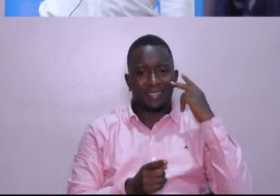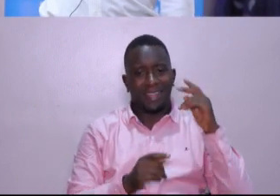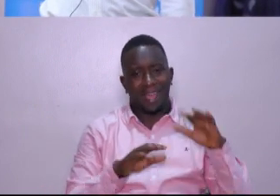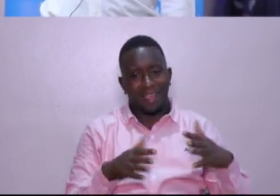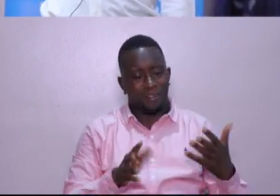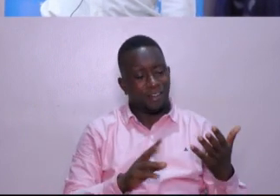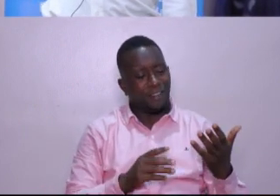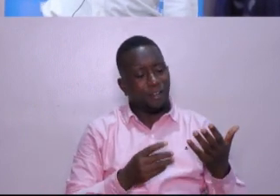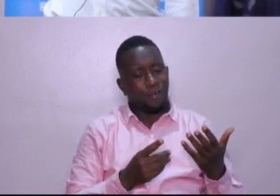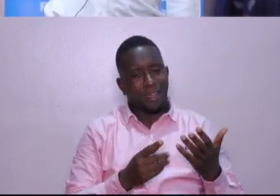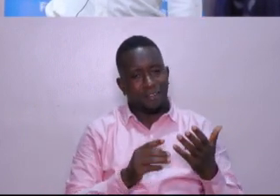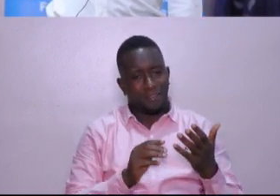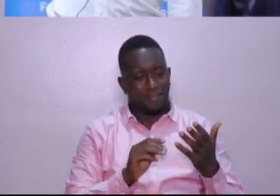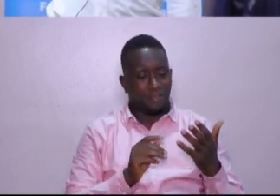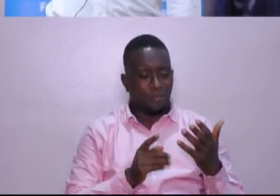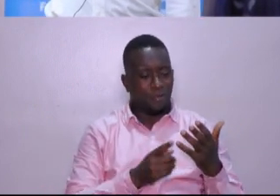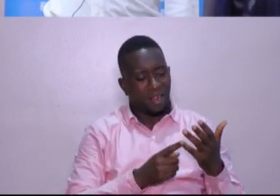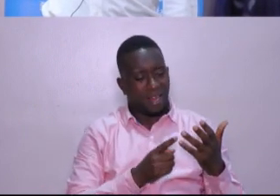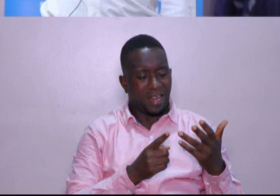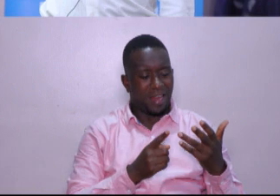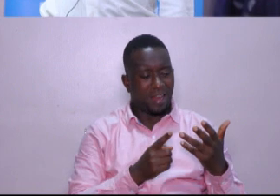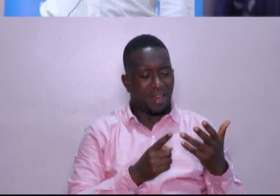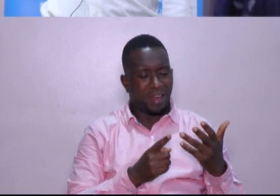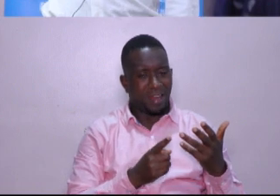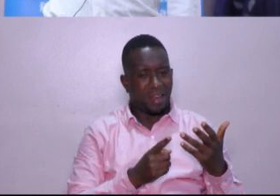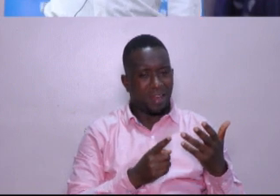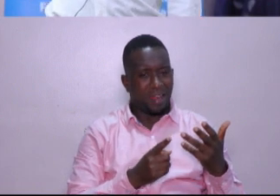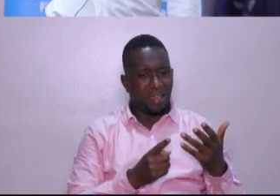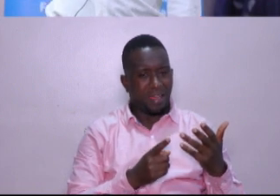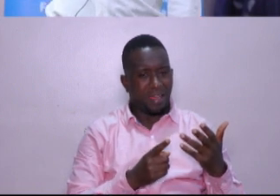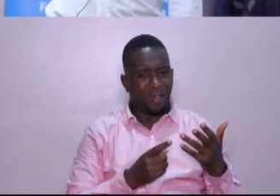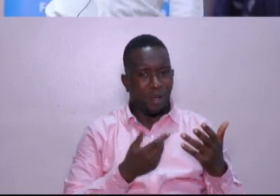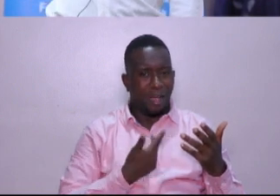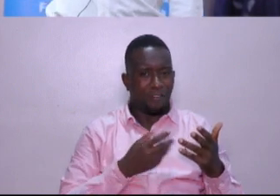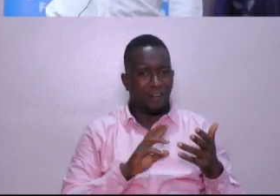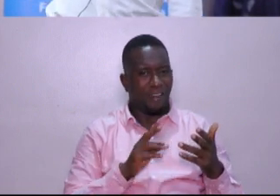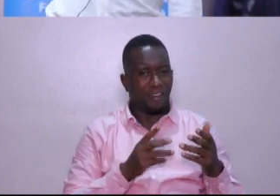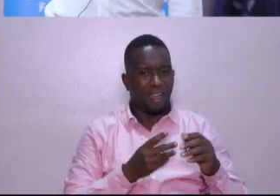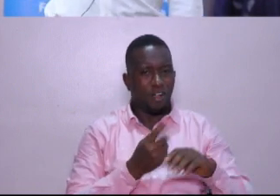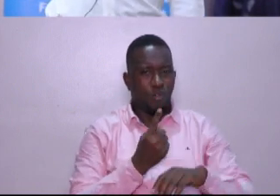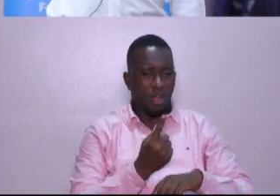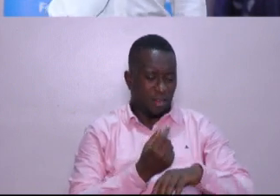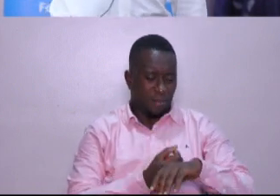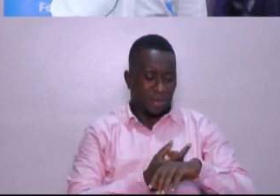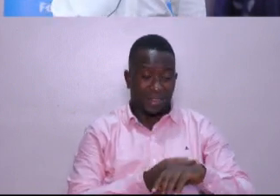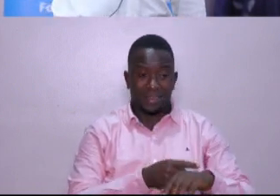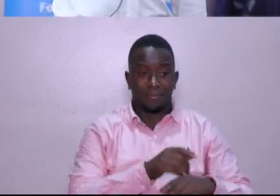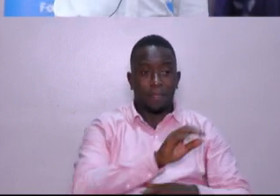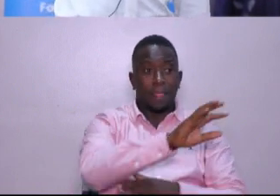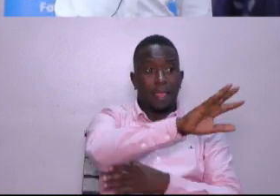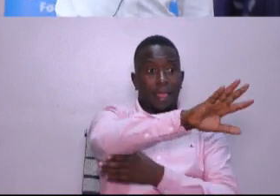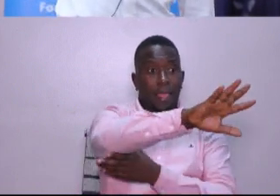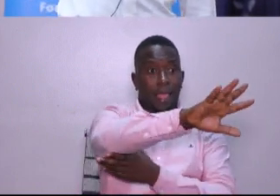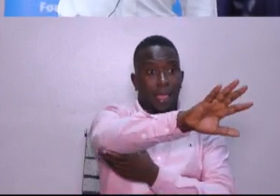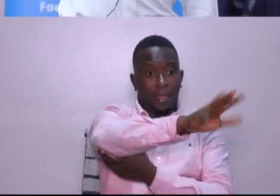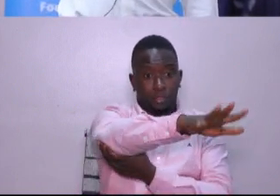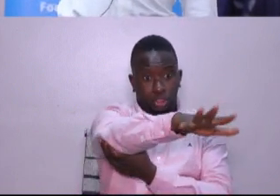this. Just 1 minute to. So this is the irrigation is the